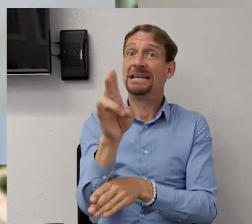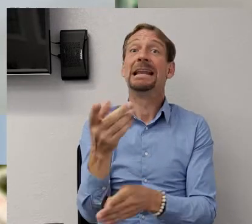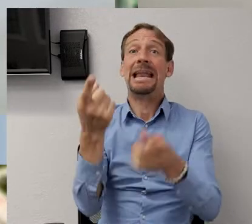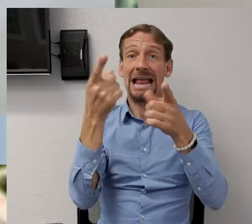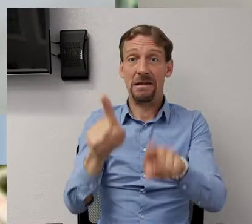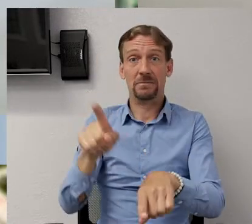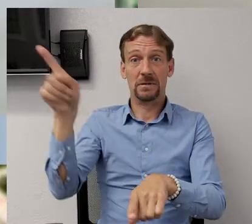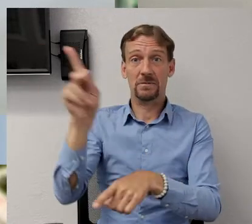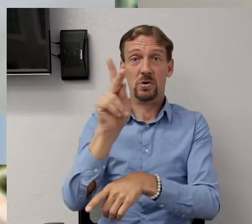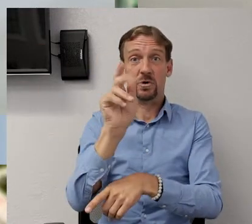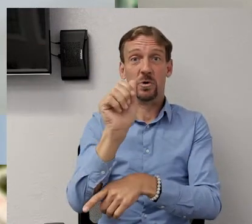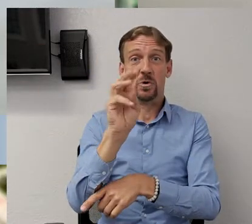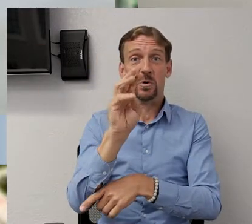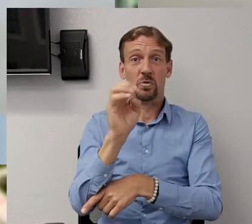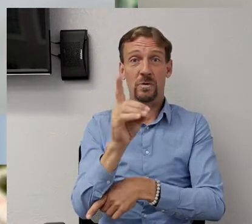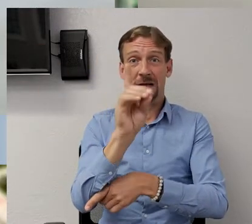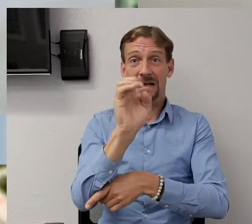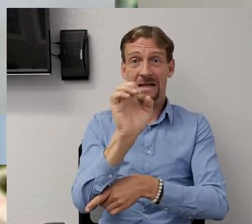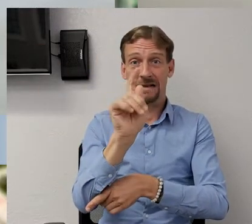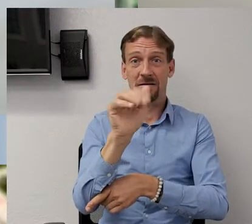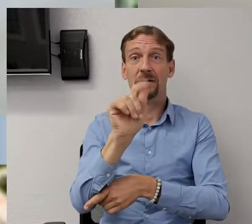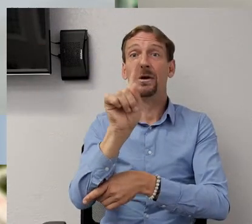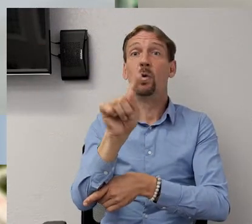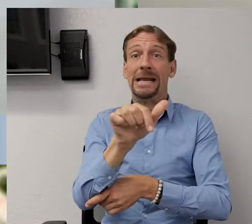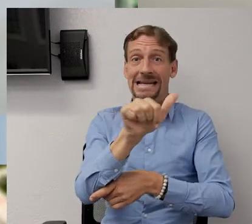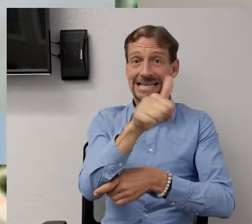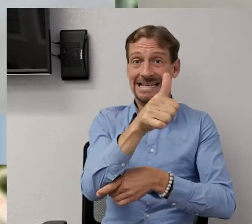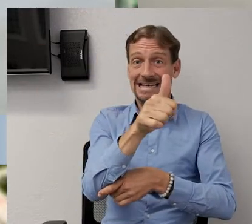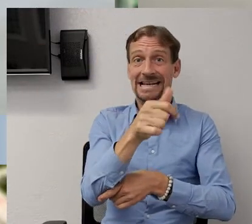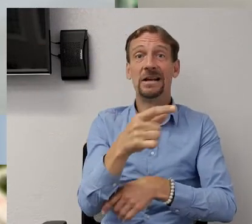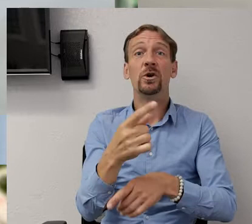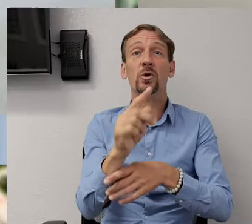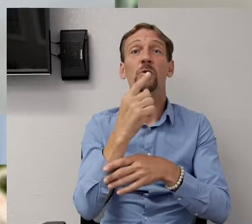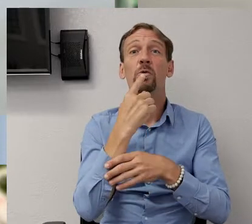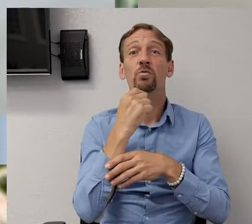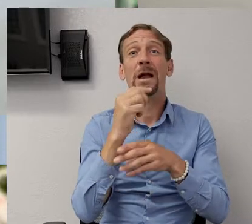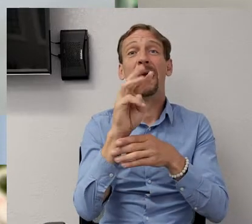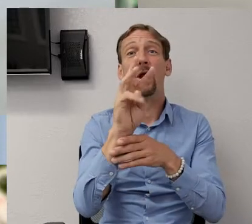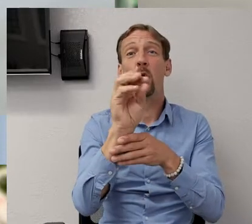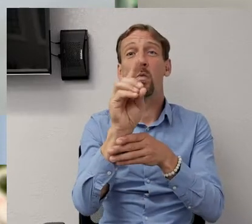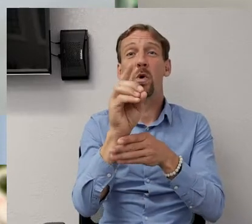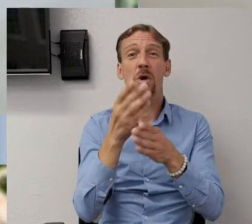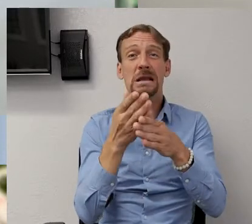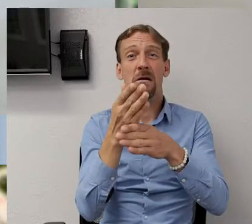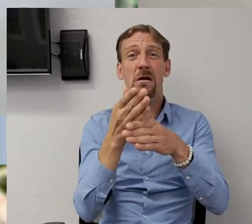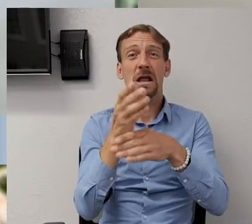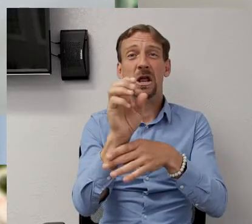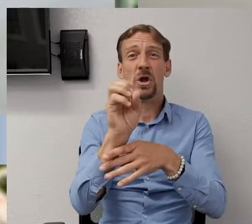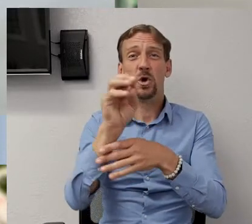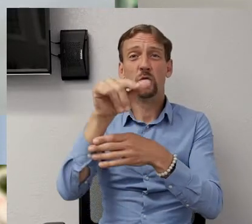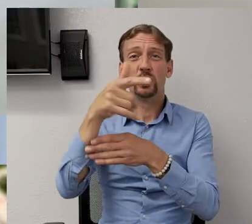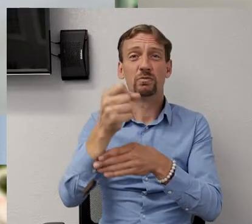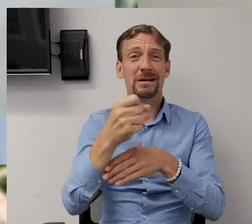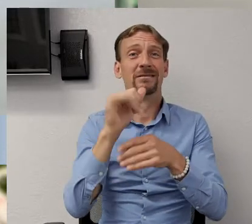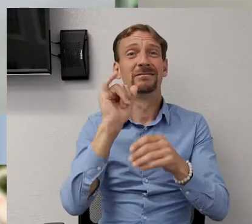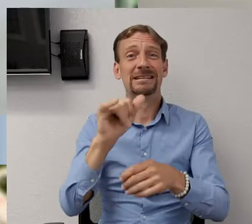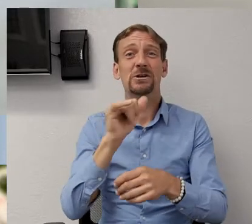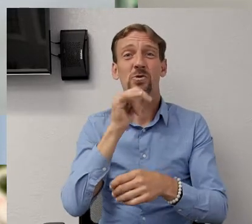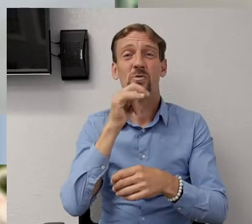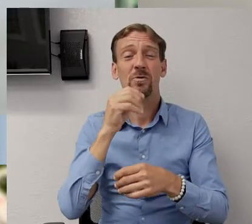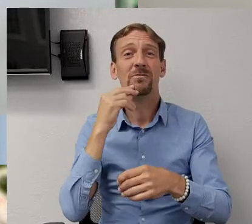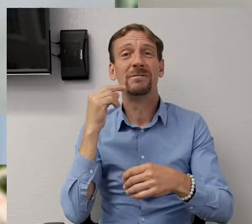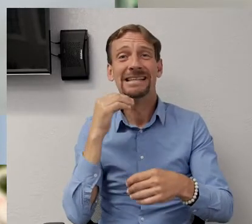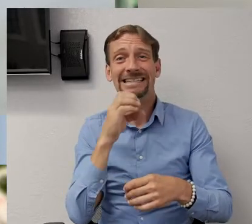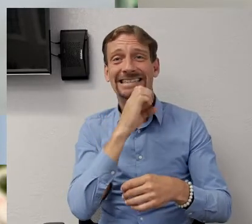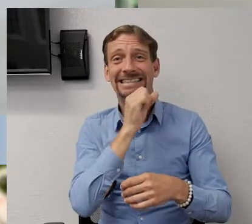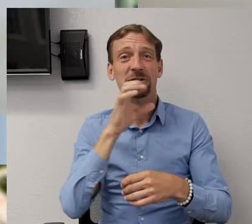occurred at Quia Delta, and 10 of them were Redwood Springs nursing home residents. So on a very